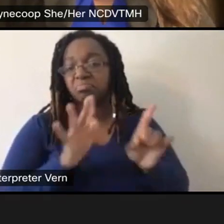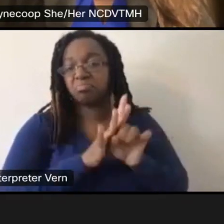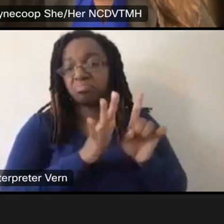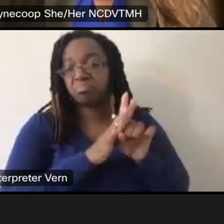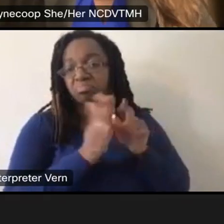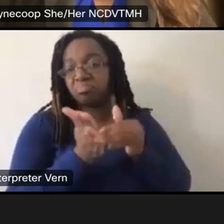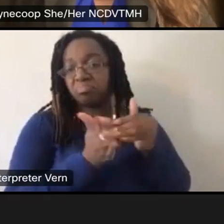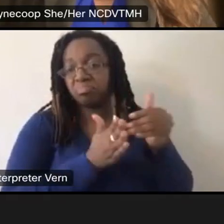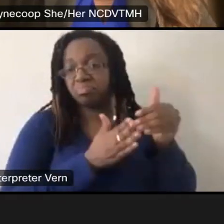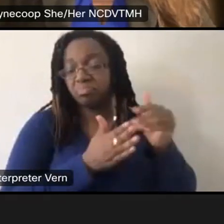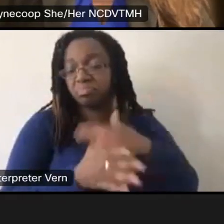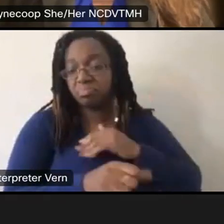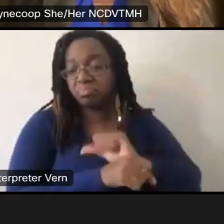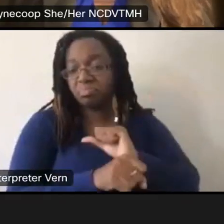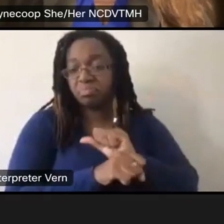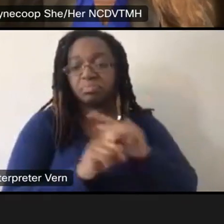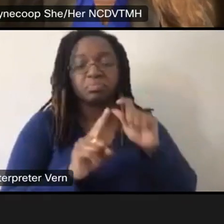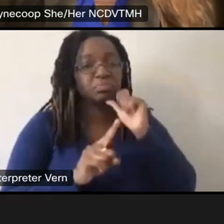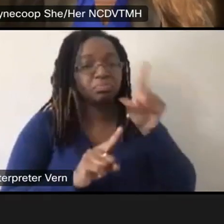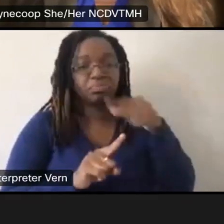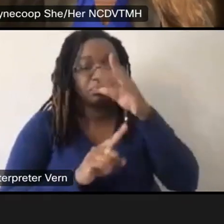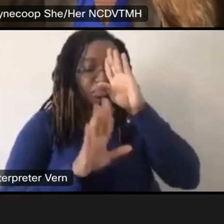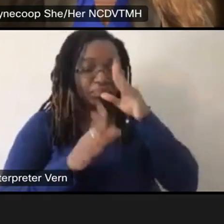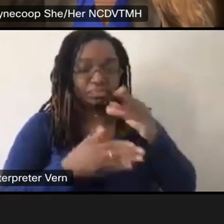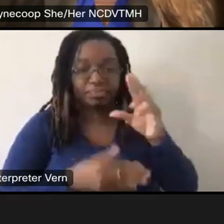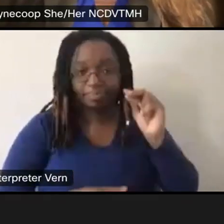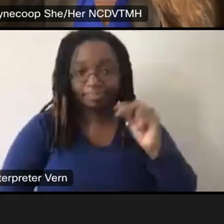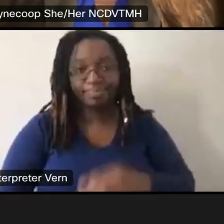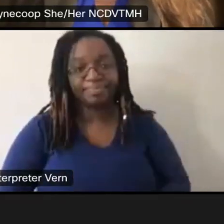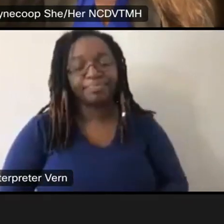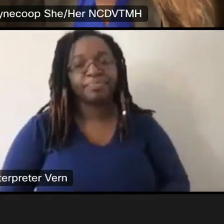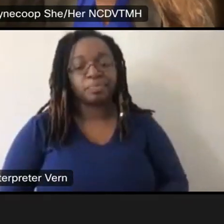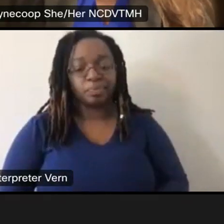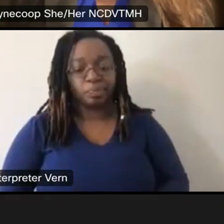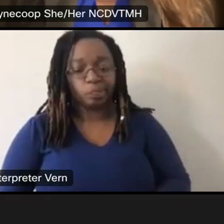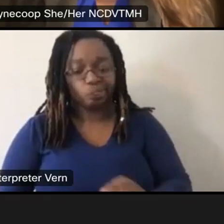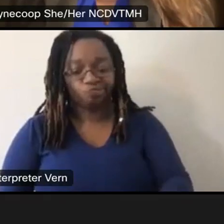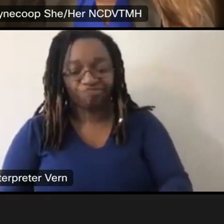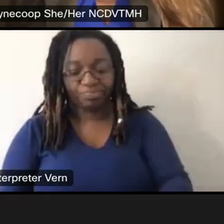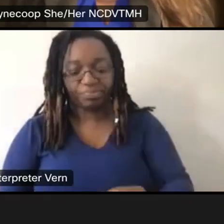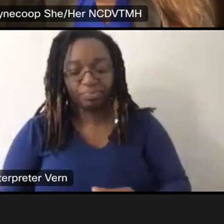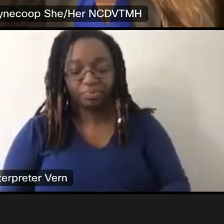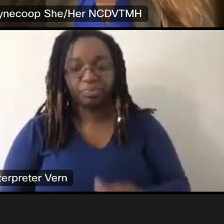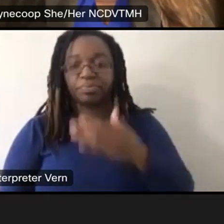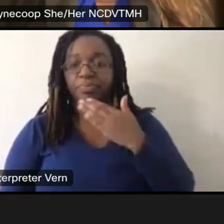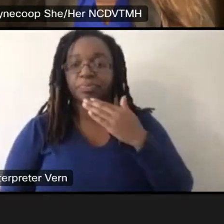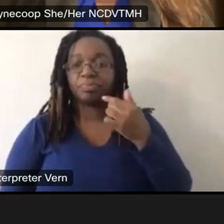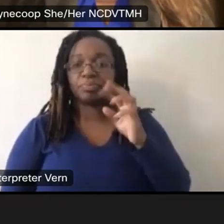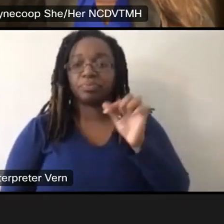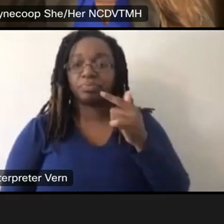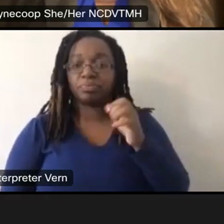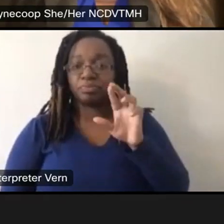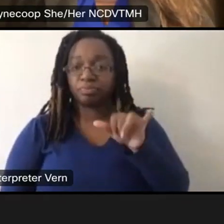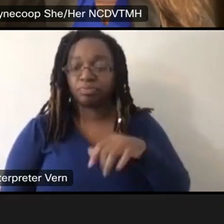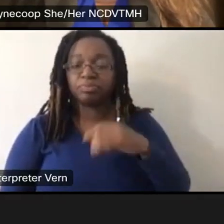exclusive focus of my work, however. Thanks, Gregory. And over to